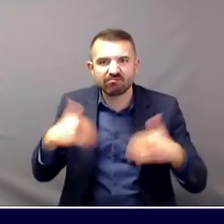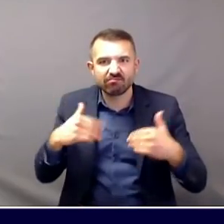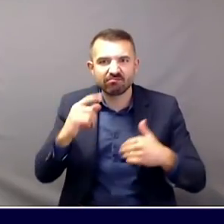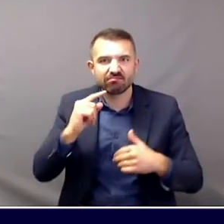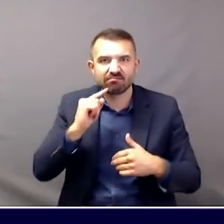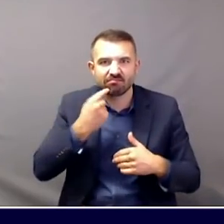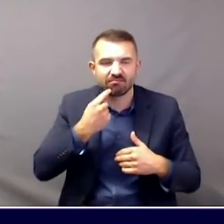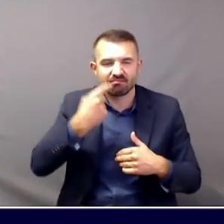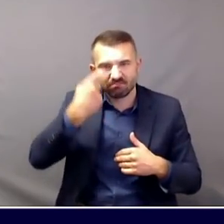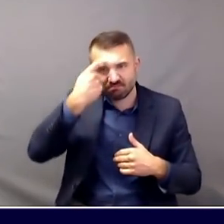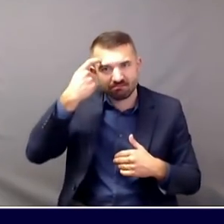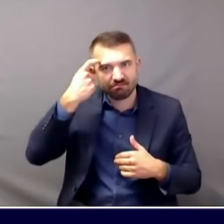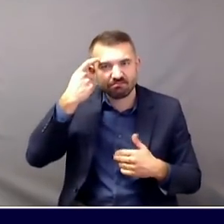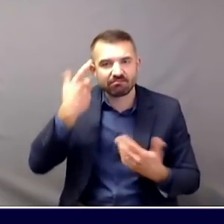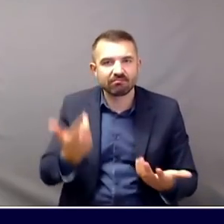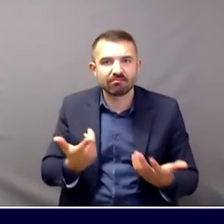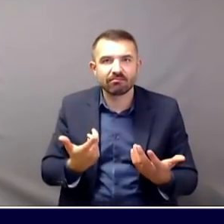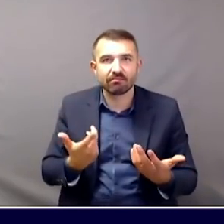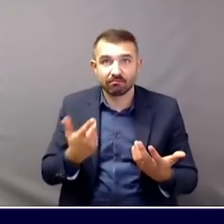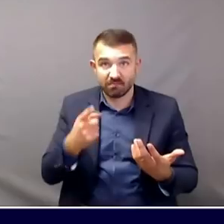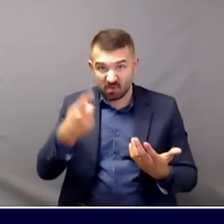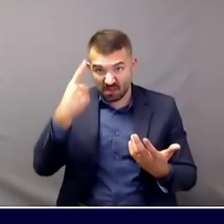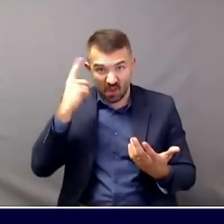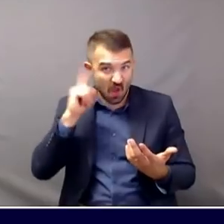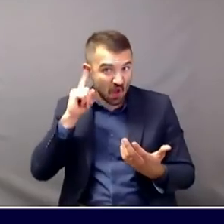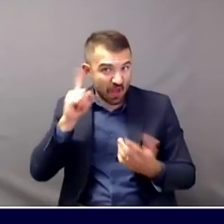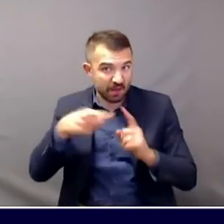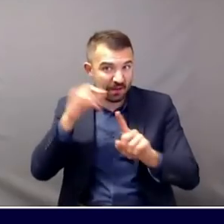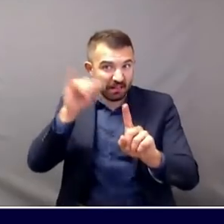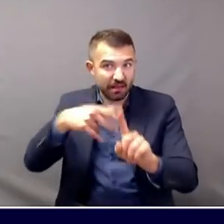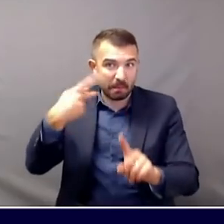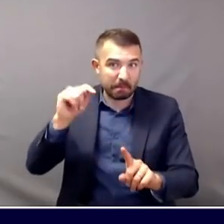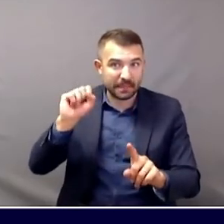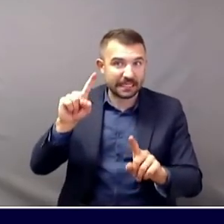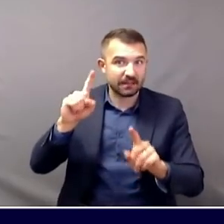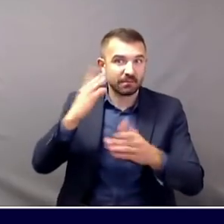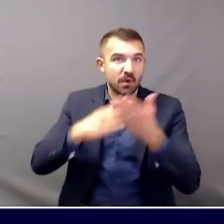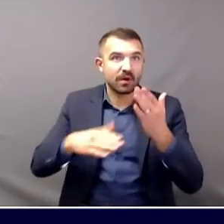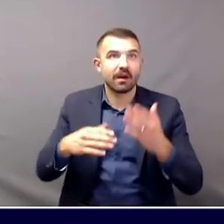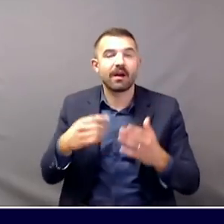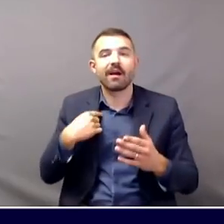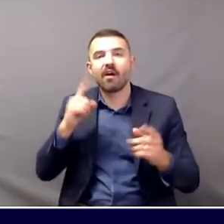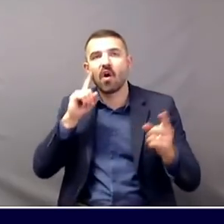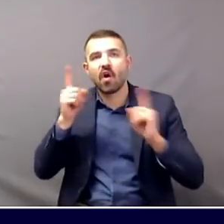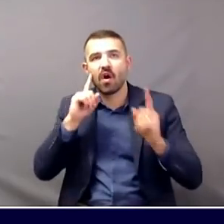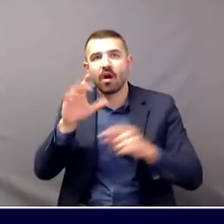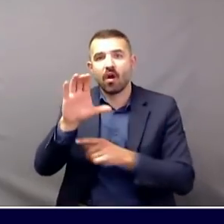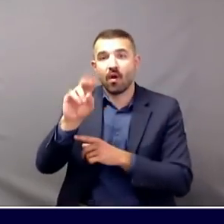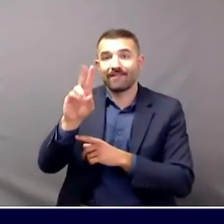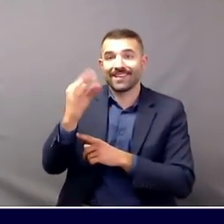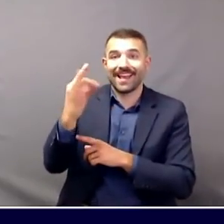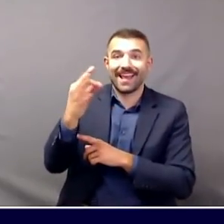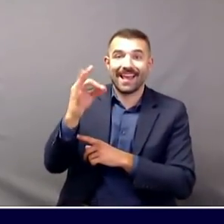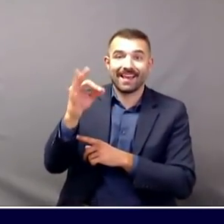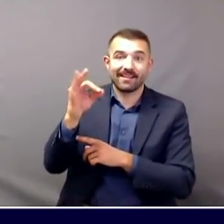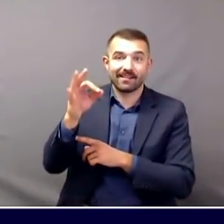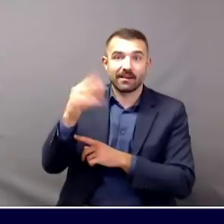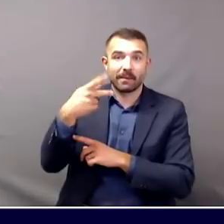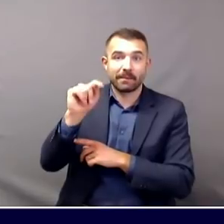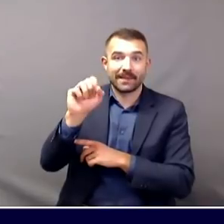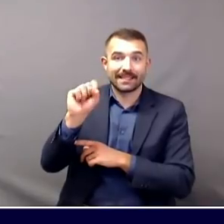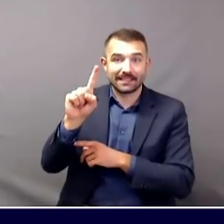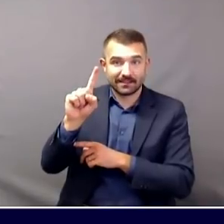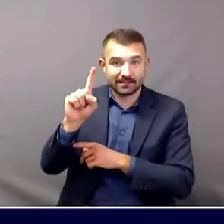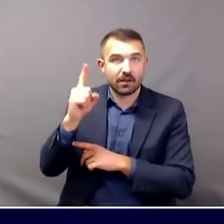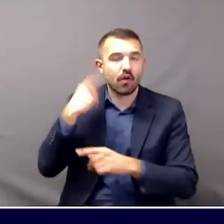I too have heard that term and have discussed it with some colleagues of mine. I personally know somebody